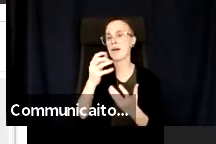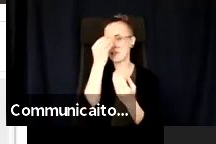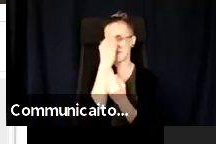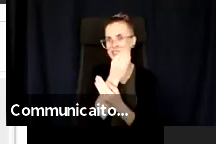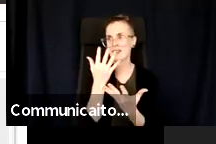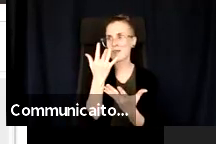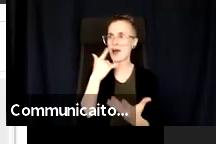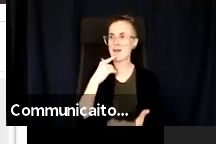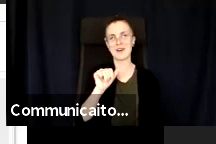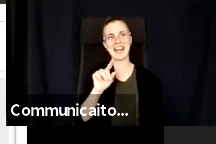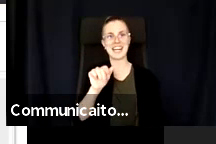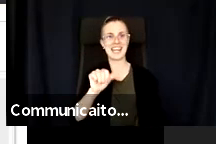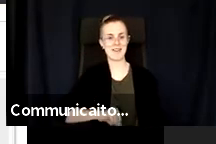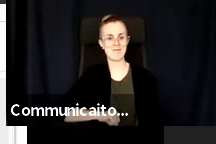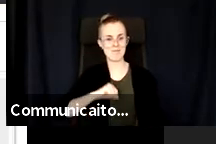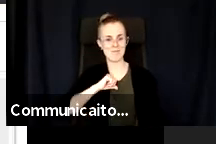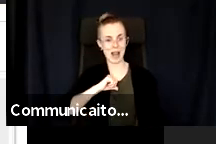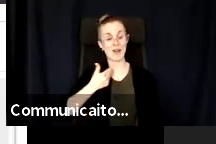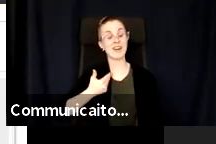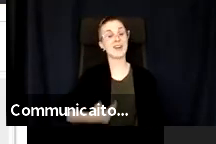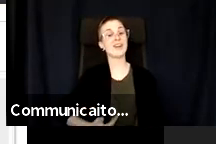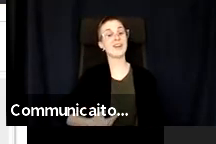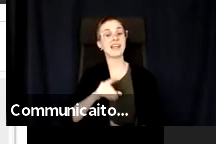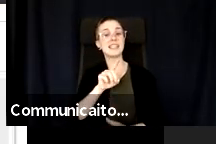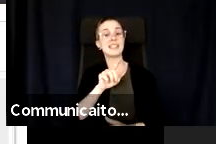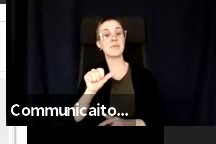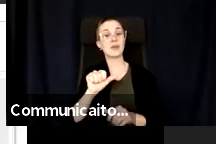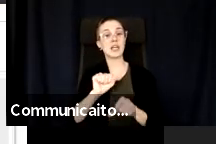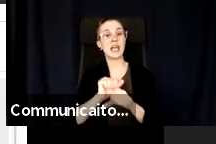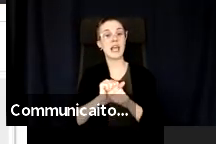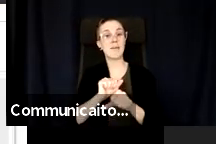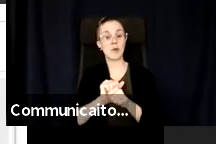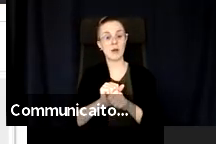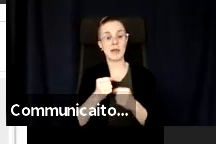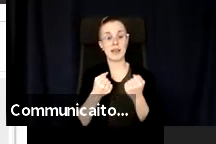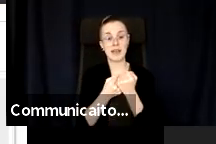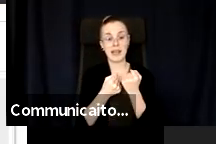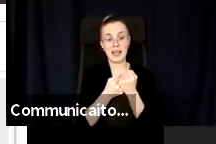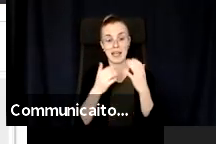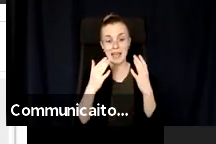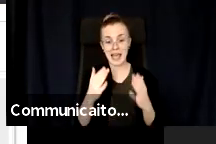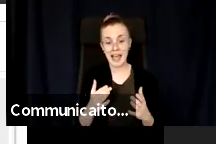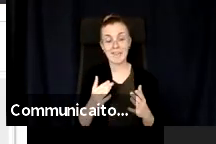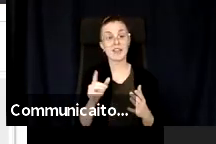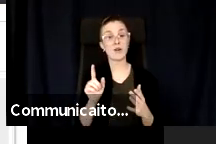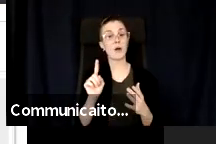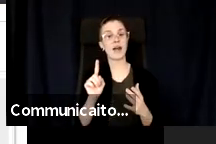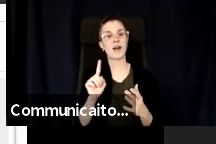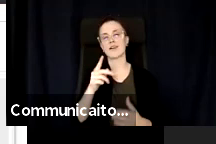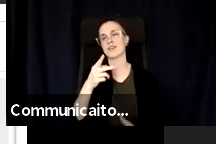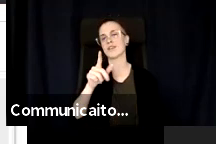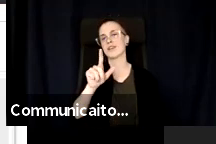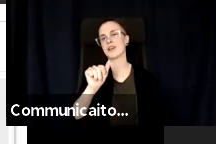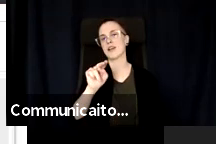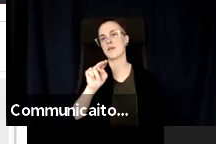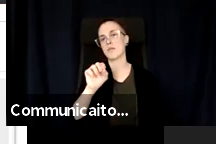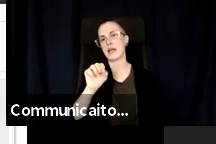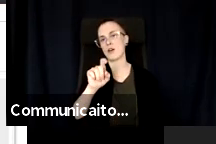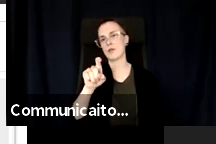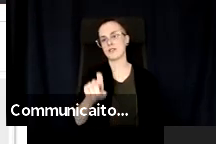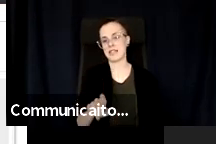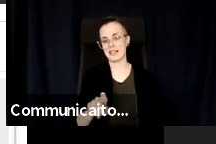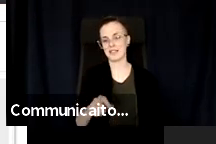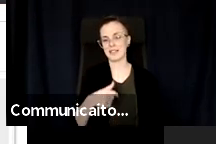ADA. I'm a disability employment advocate for My Possibilities, located in Plano, Texas. I am also the Texas